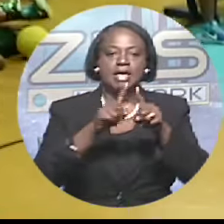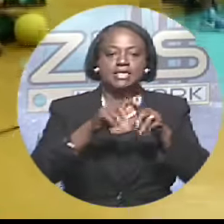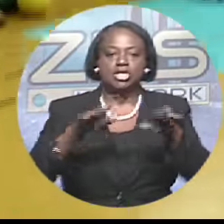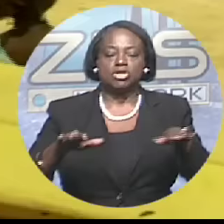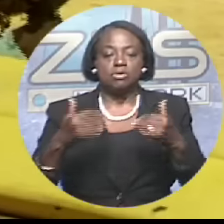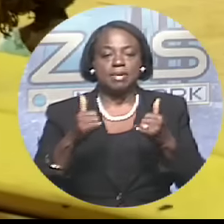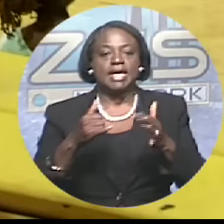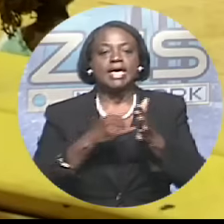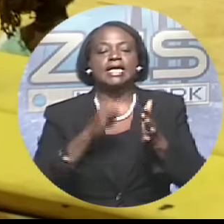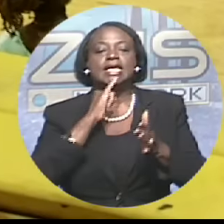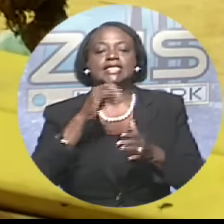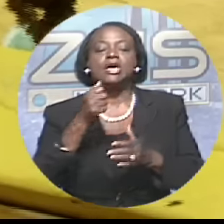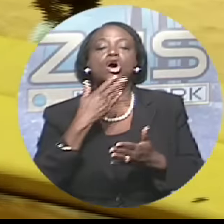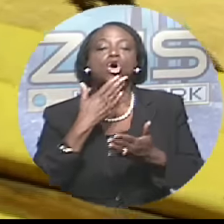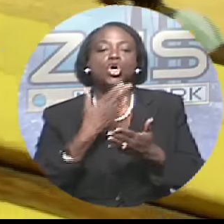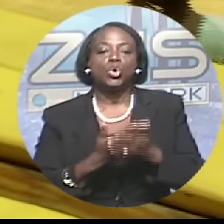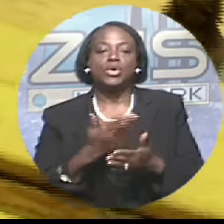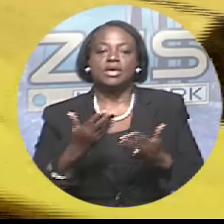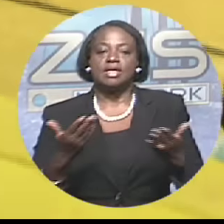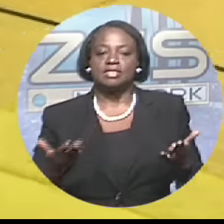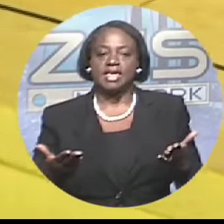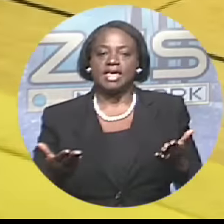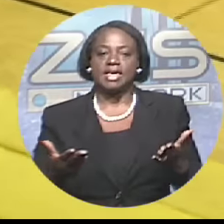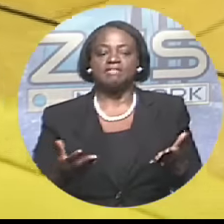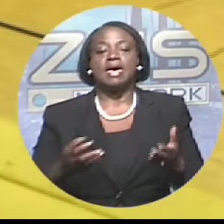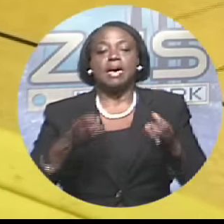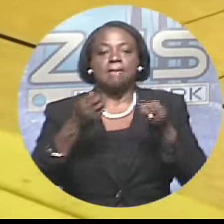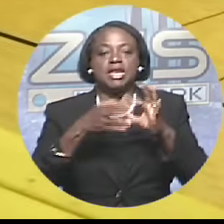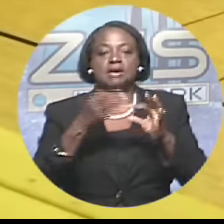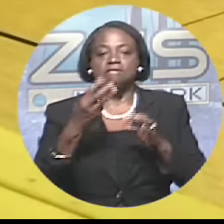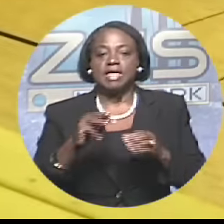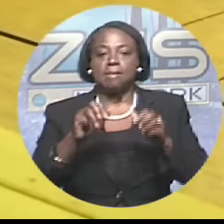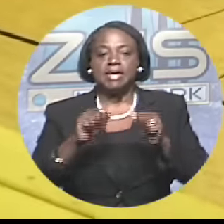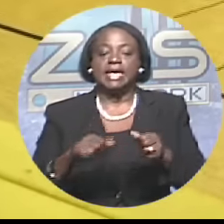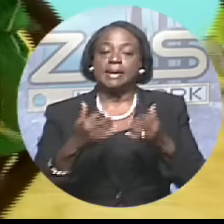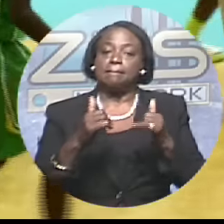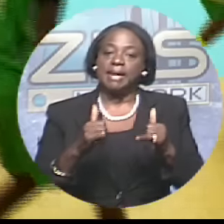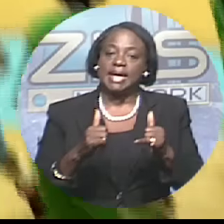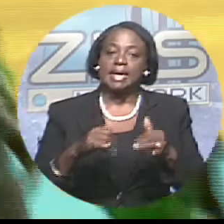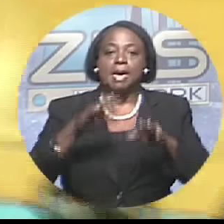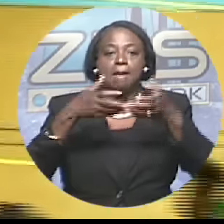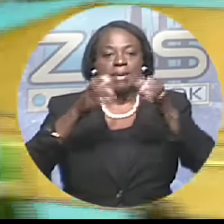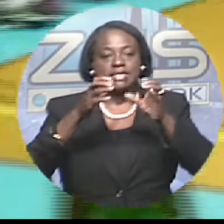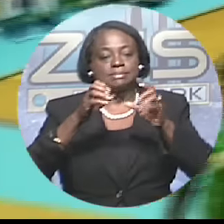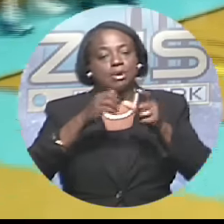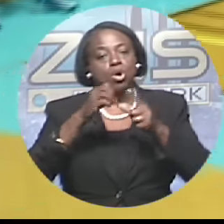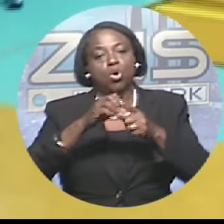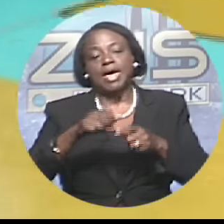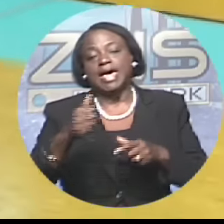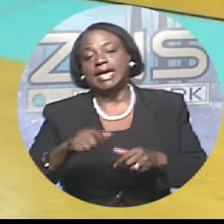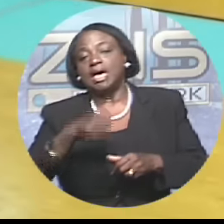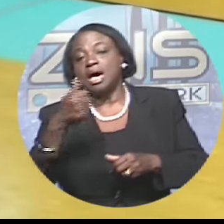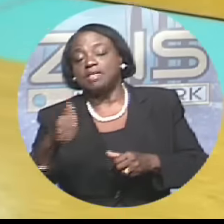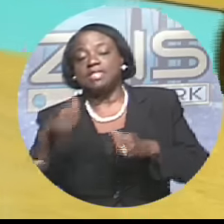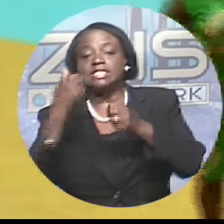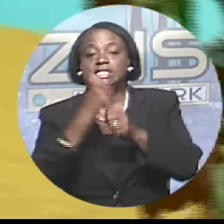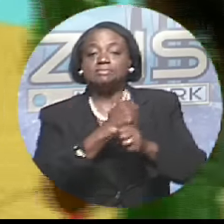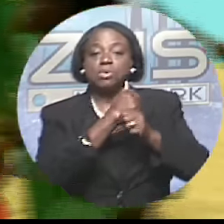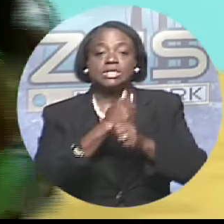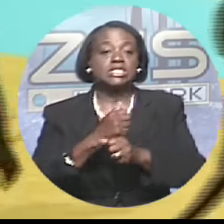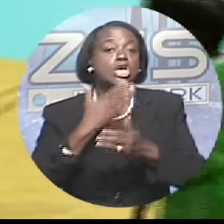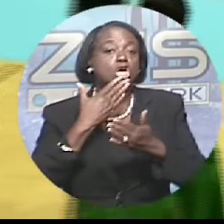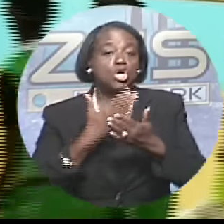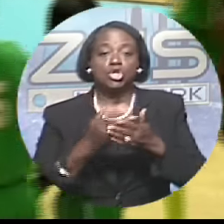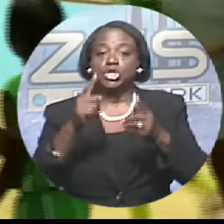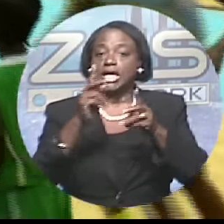thing. And as many of them can play basketball or any other sport, it's a good thing to keep them out of problems. Because with all these things going right on now in the